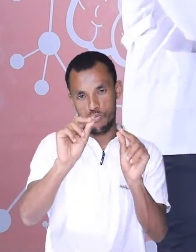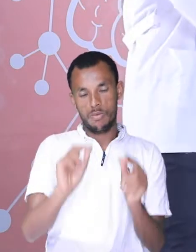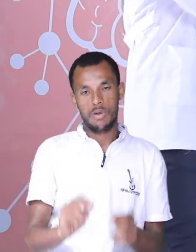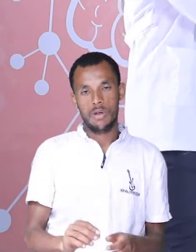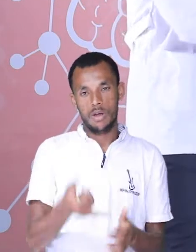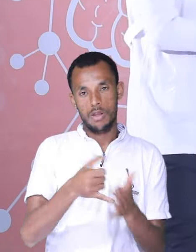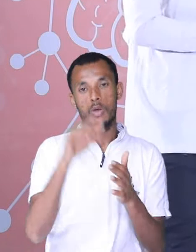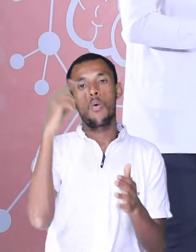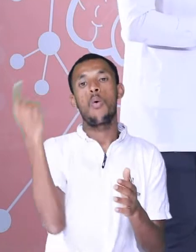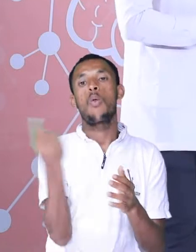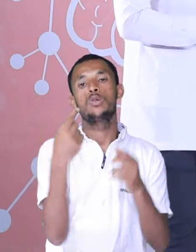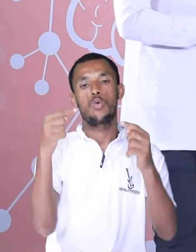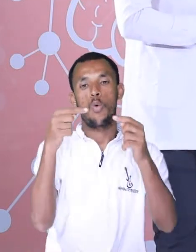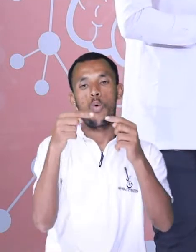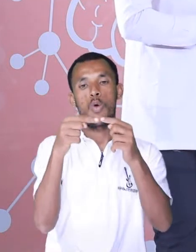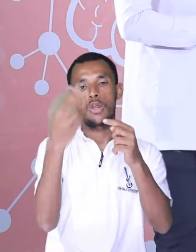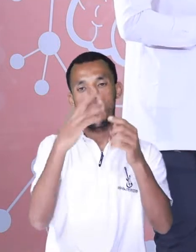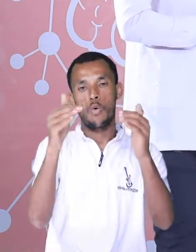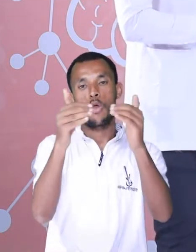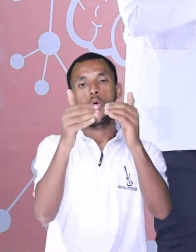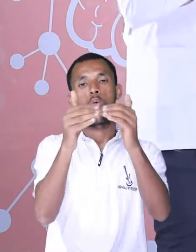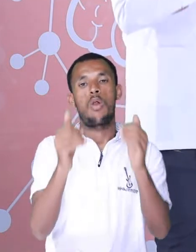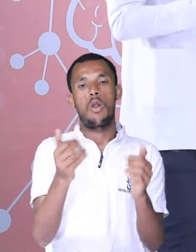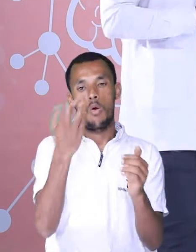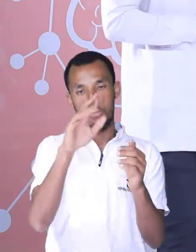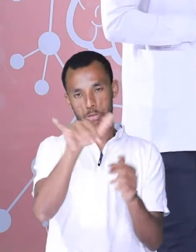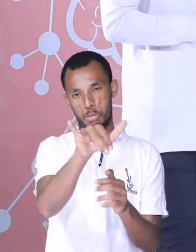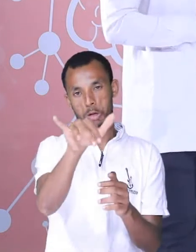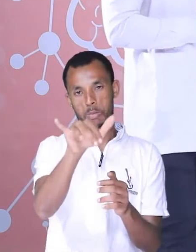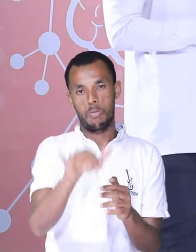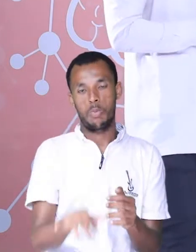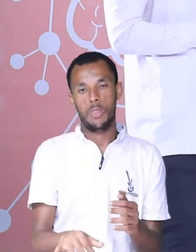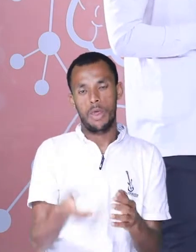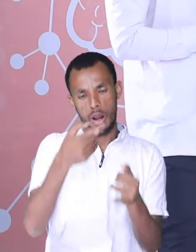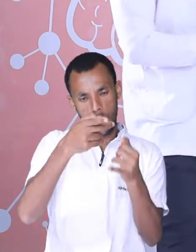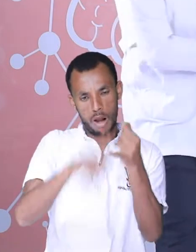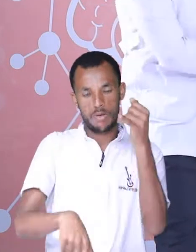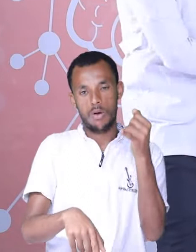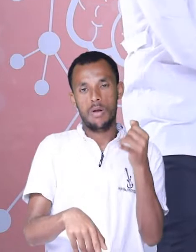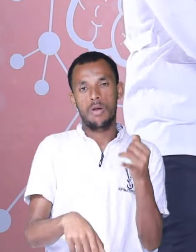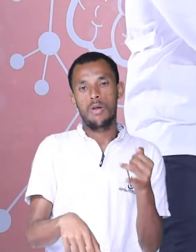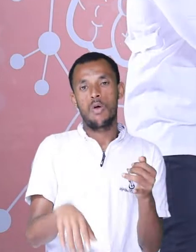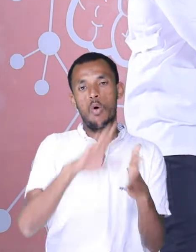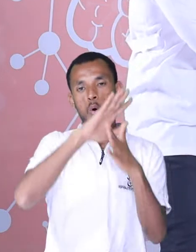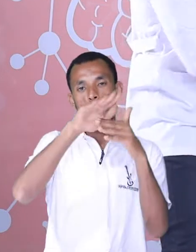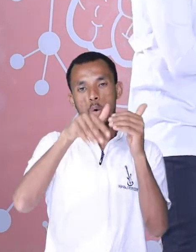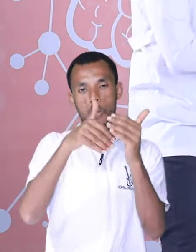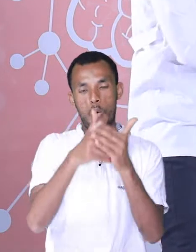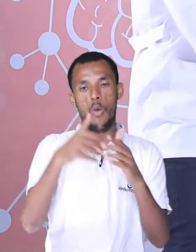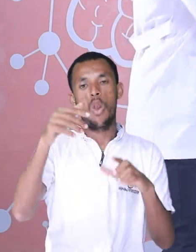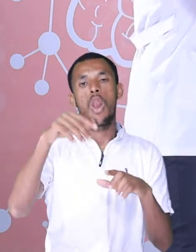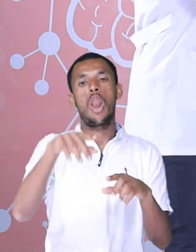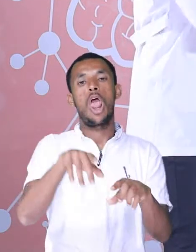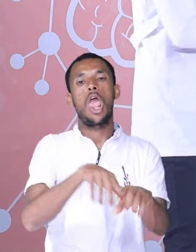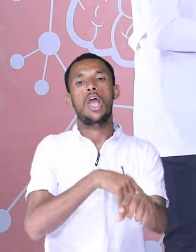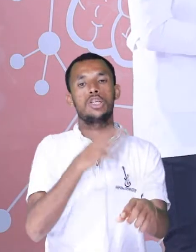always congruent or equal or the same. The last one, all lengths